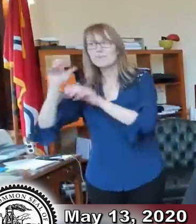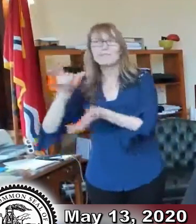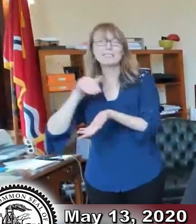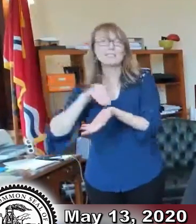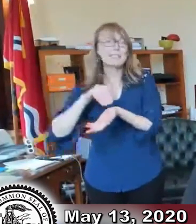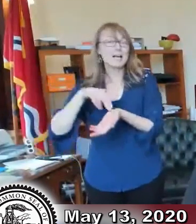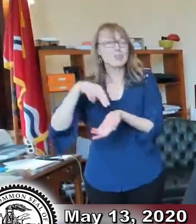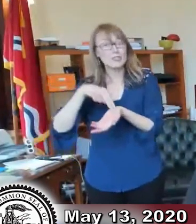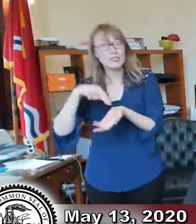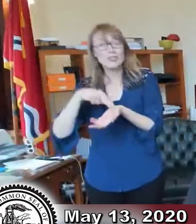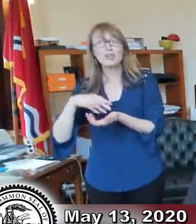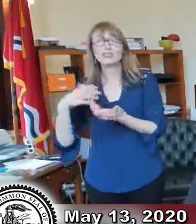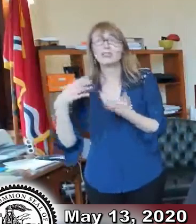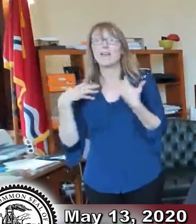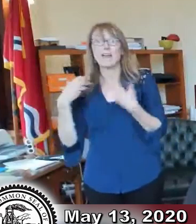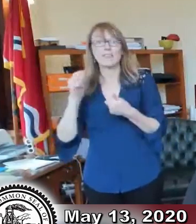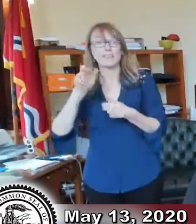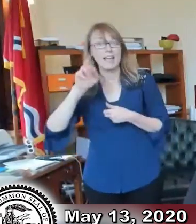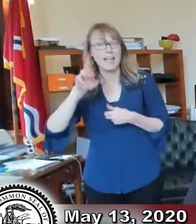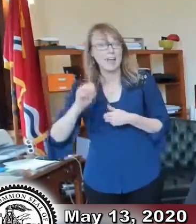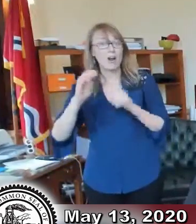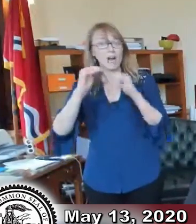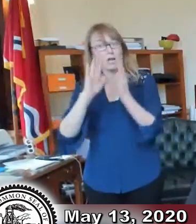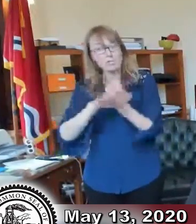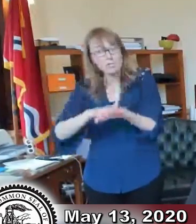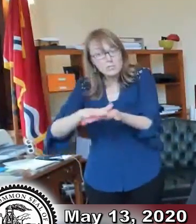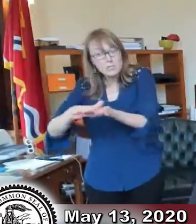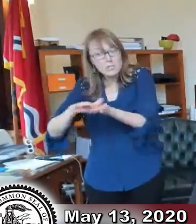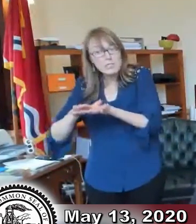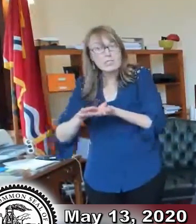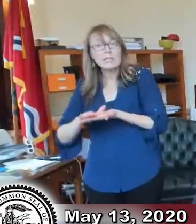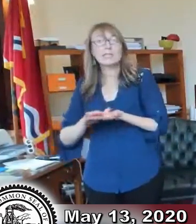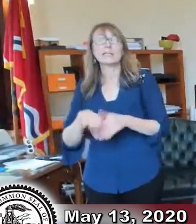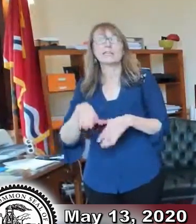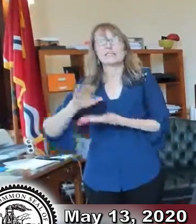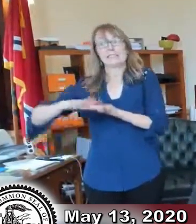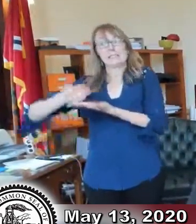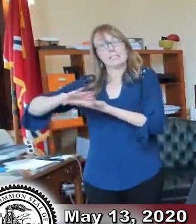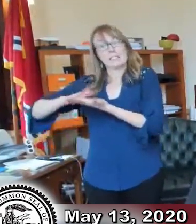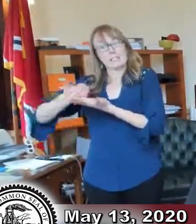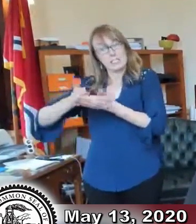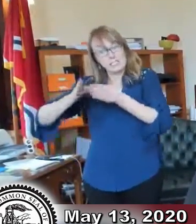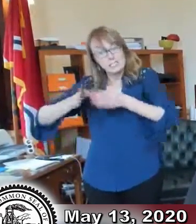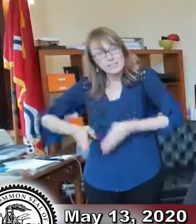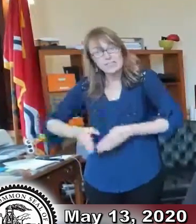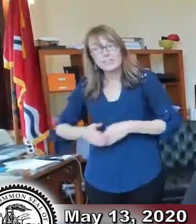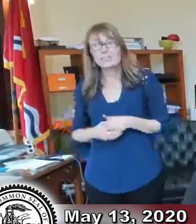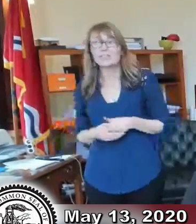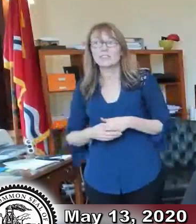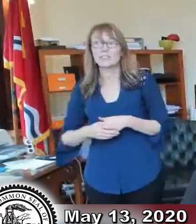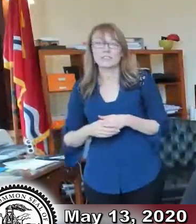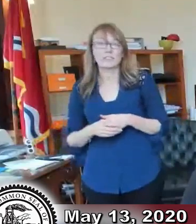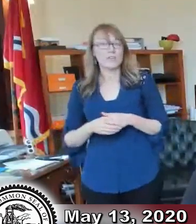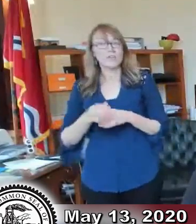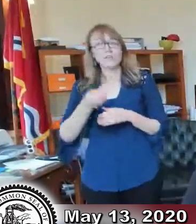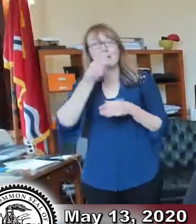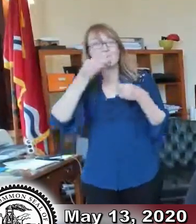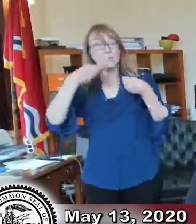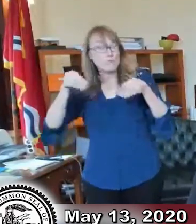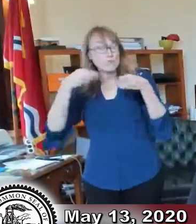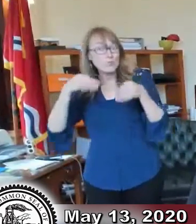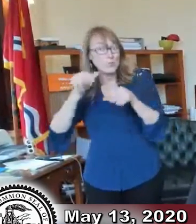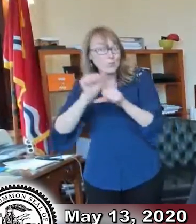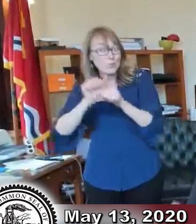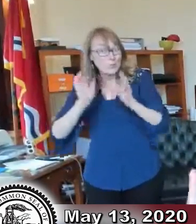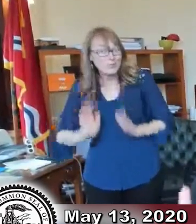nurses, folks who work in housekeeping, folks who work in the kitchen, of course, grocery store clerks. We've all been